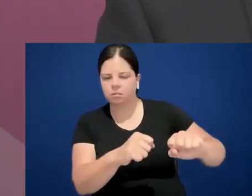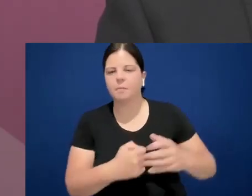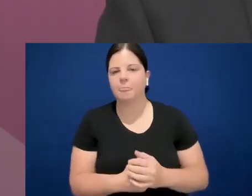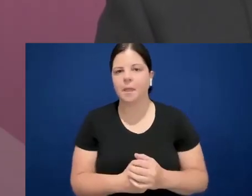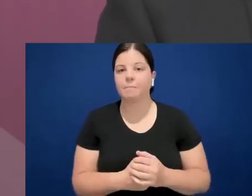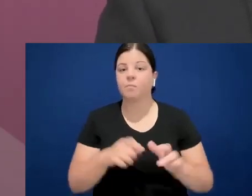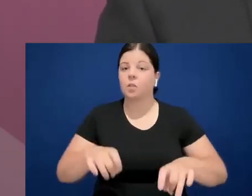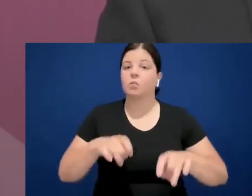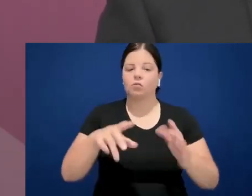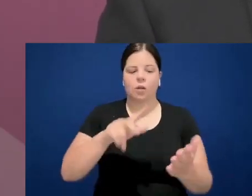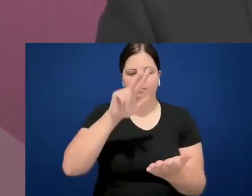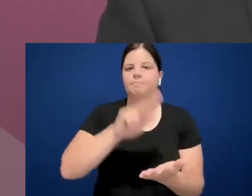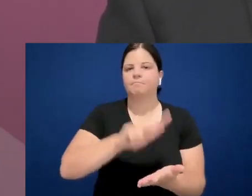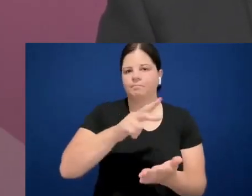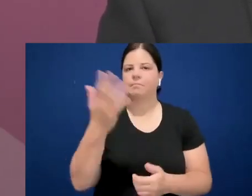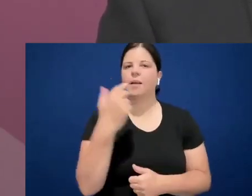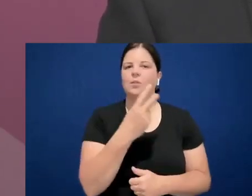the convention in 2005.